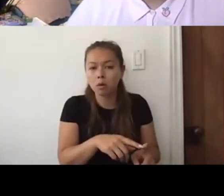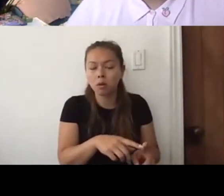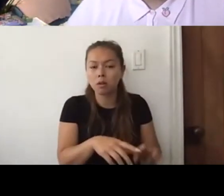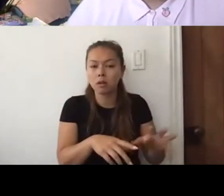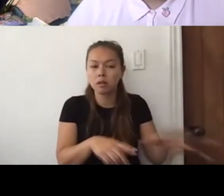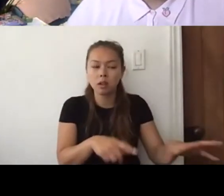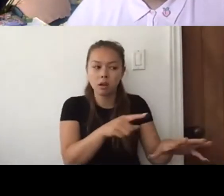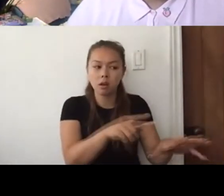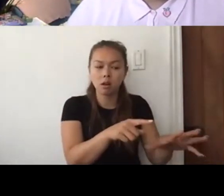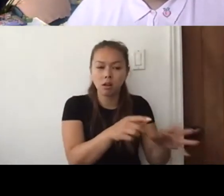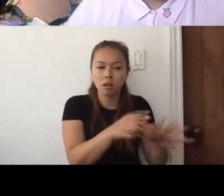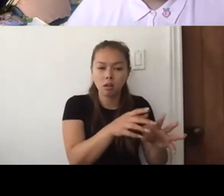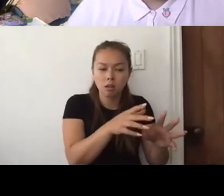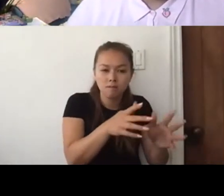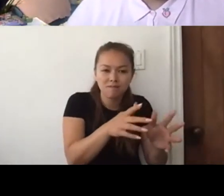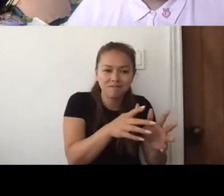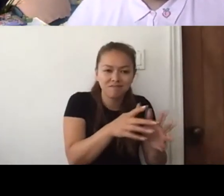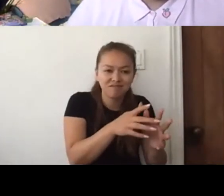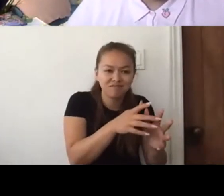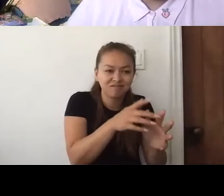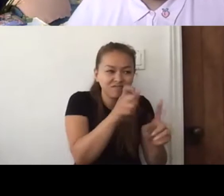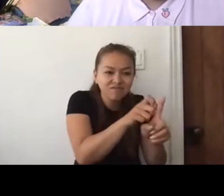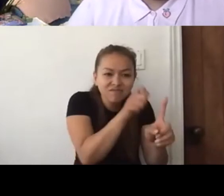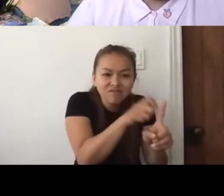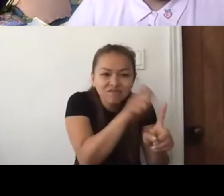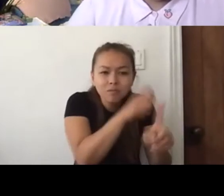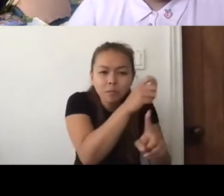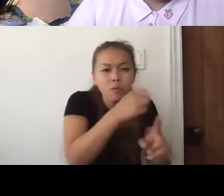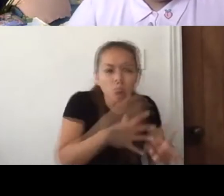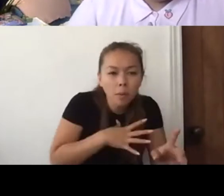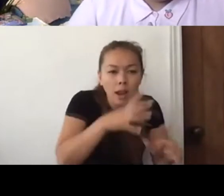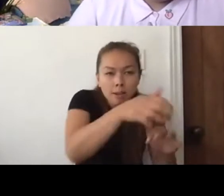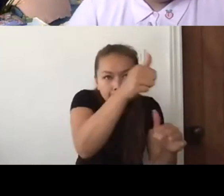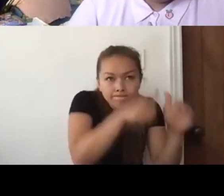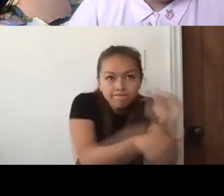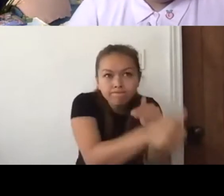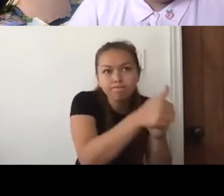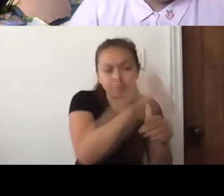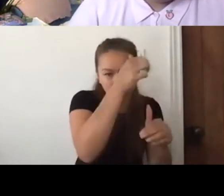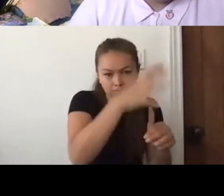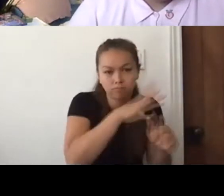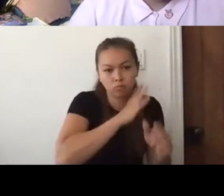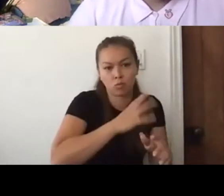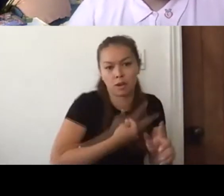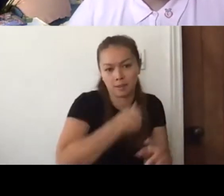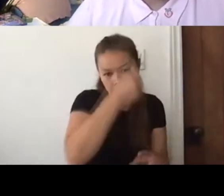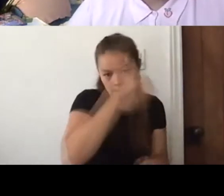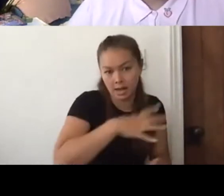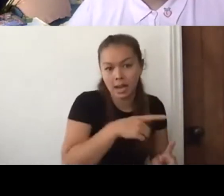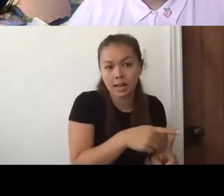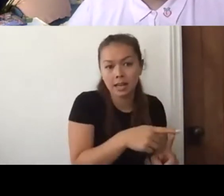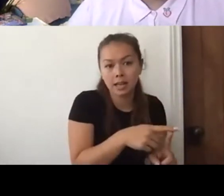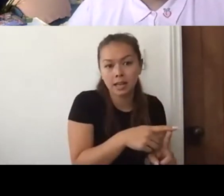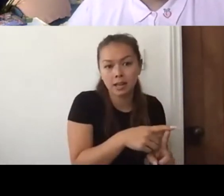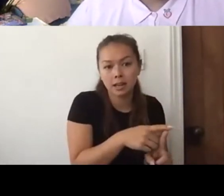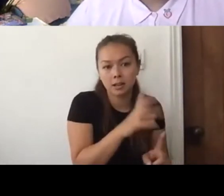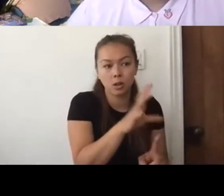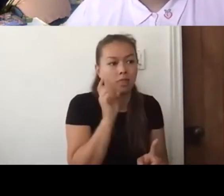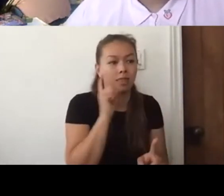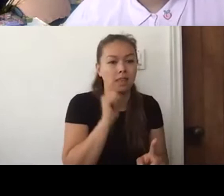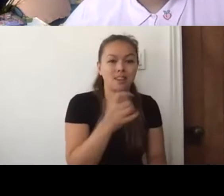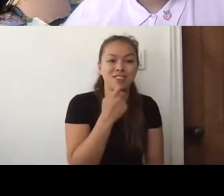infantilizing trans men. And then the toxic masculinity typically directed towards cis men, which